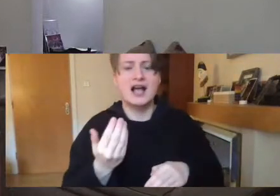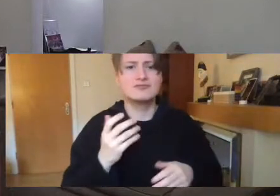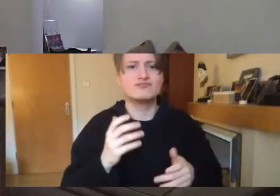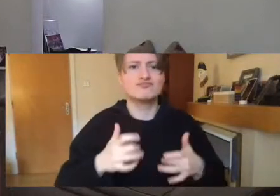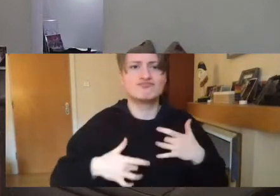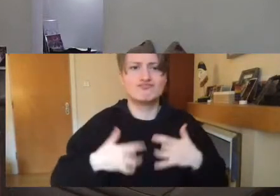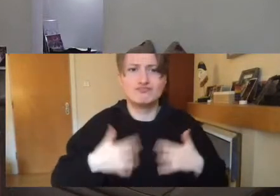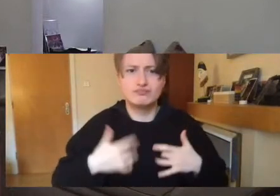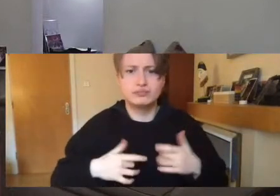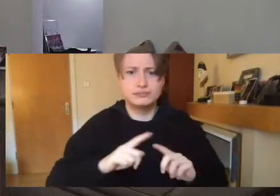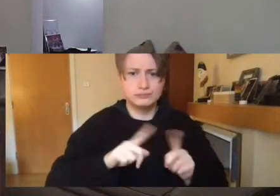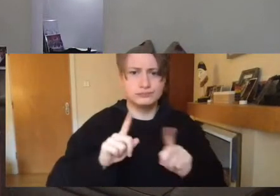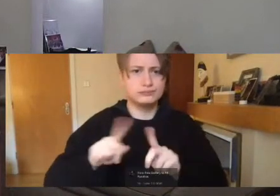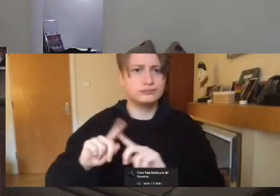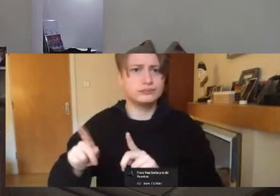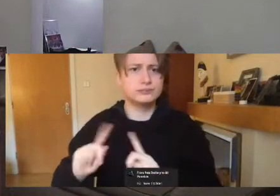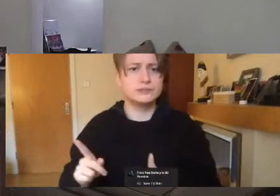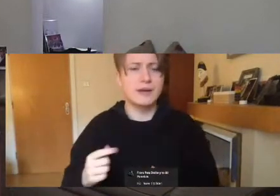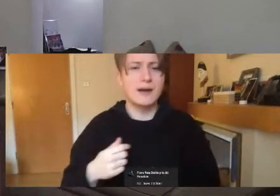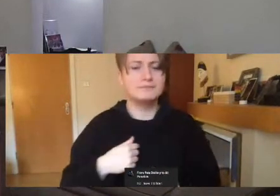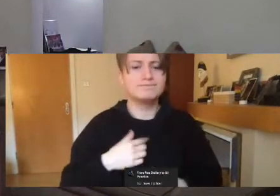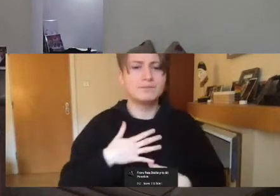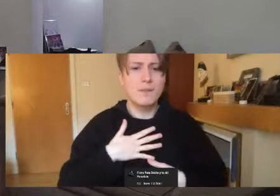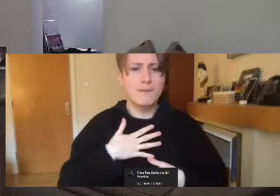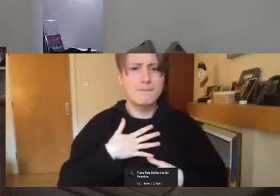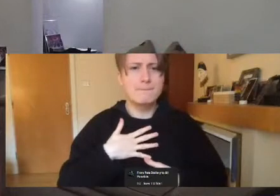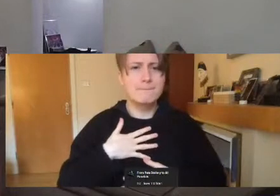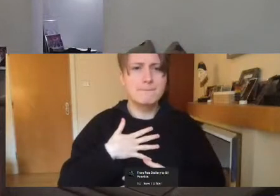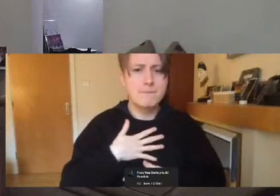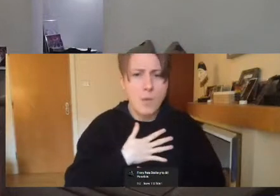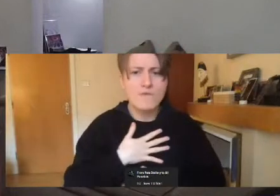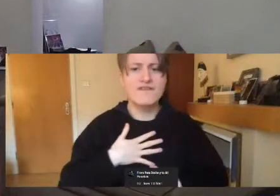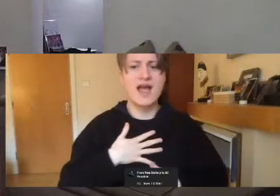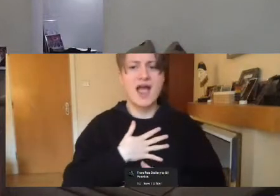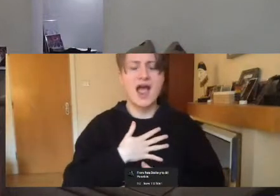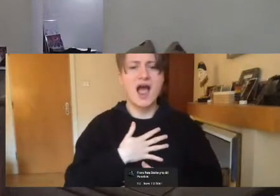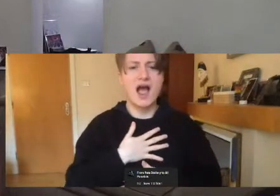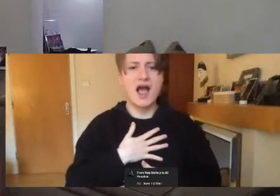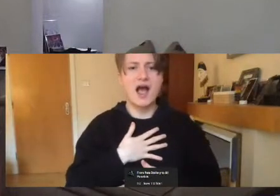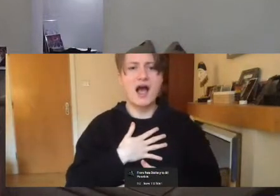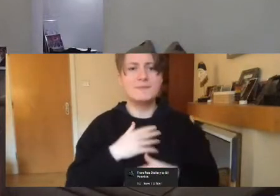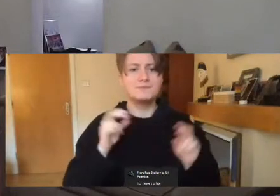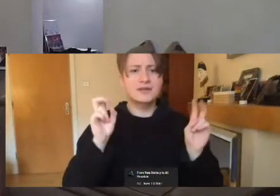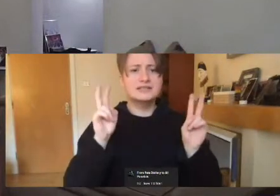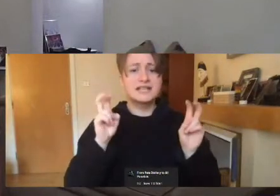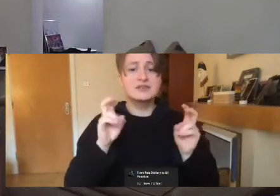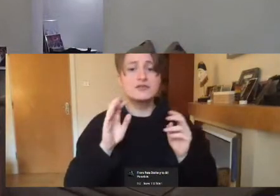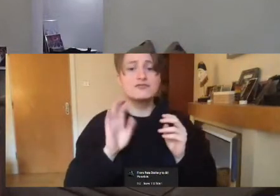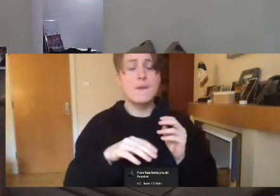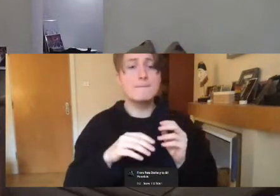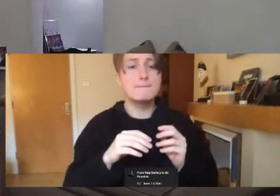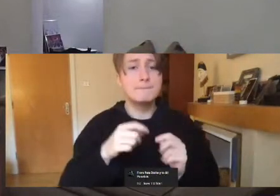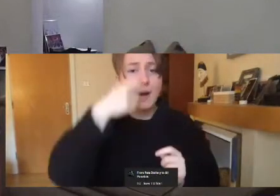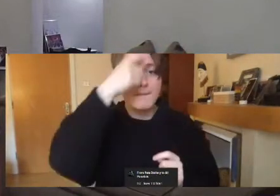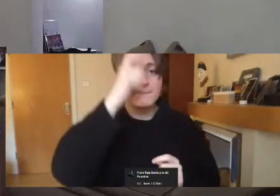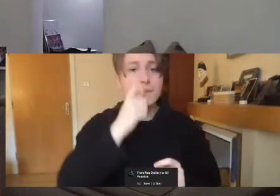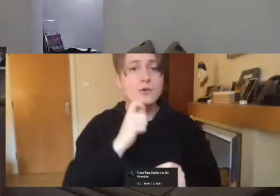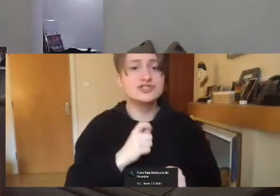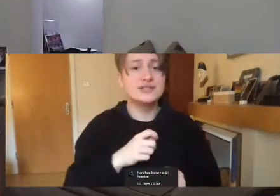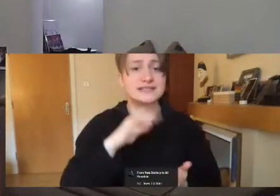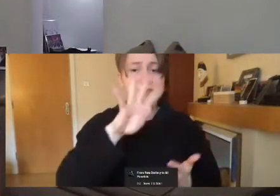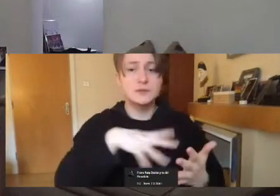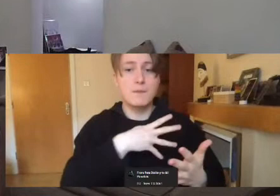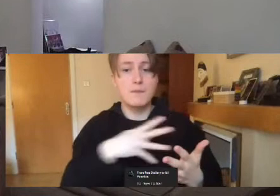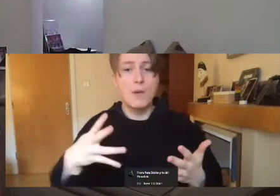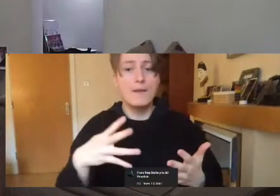She Passes By, comes from a poem by a Portuguese poet, Fernando Pessoa. And if you allow me to read, it's a